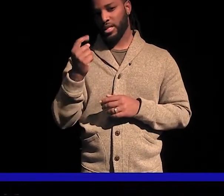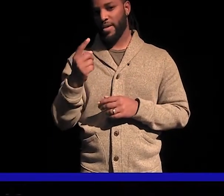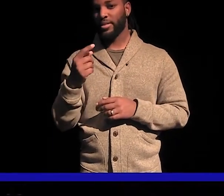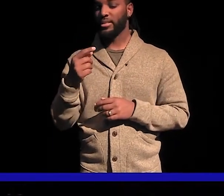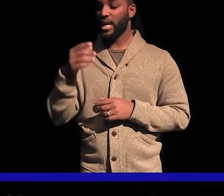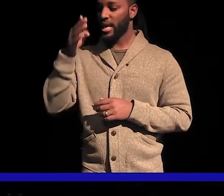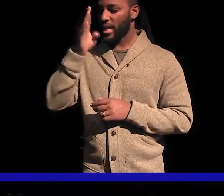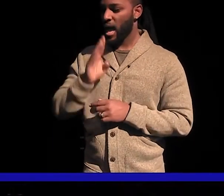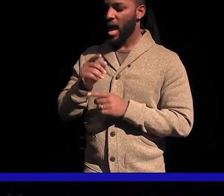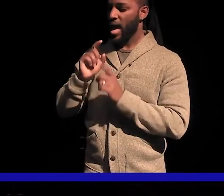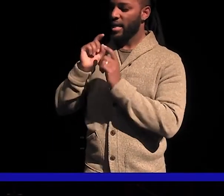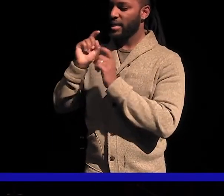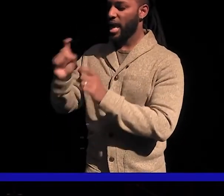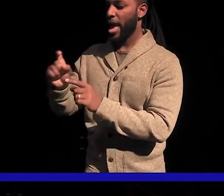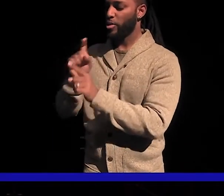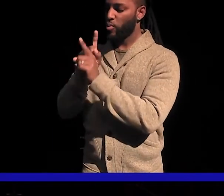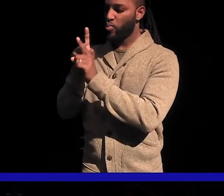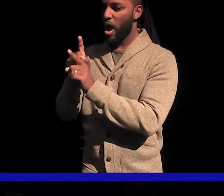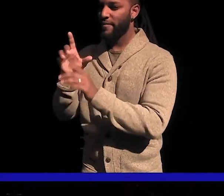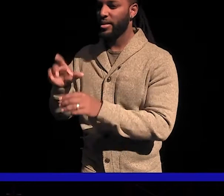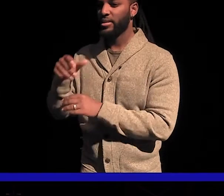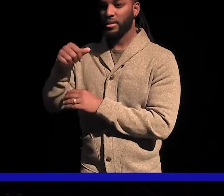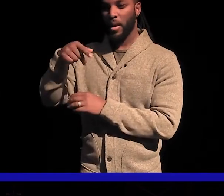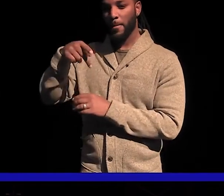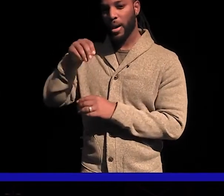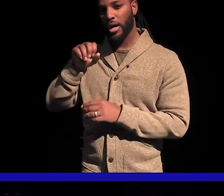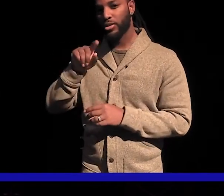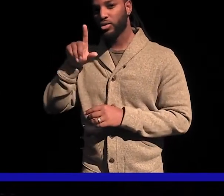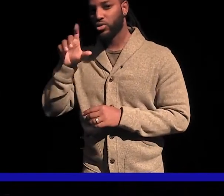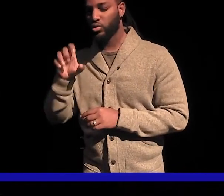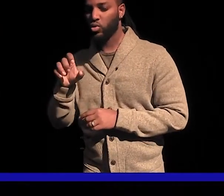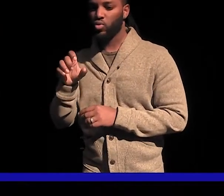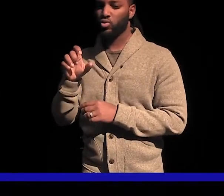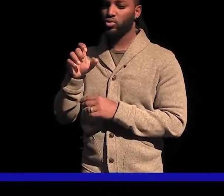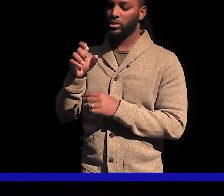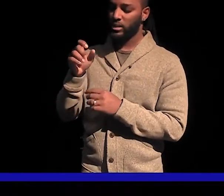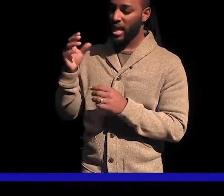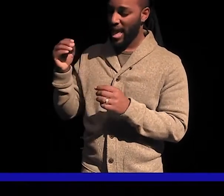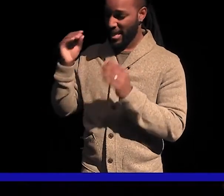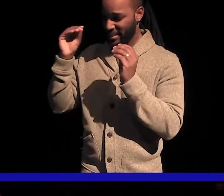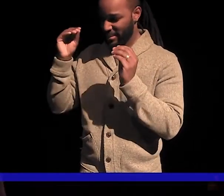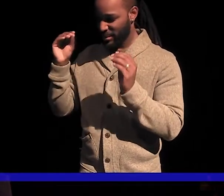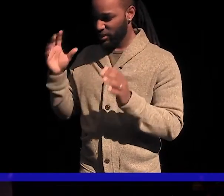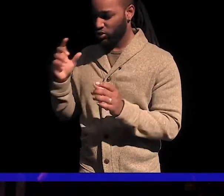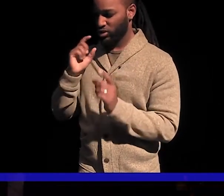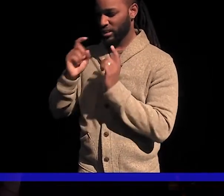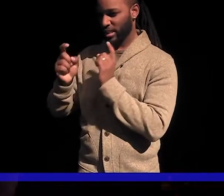the prophets, the evangelists, the shepherds, and teachers.